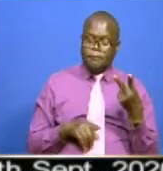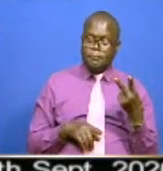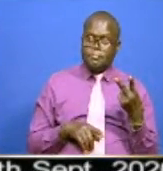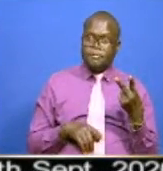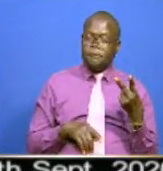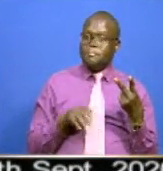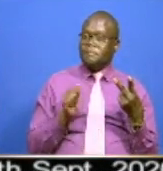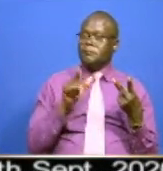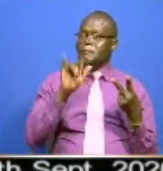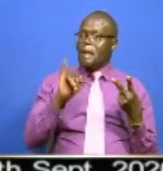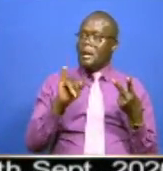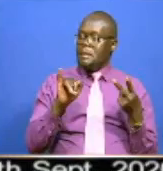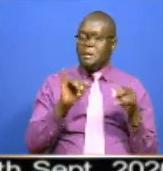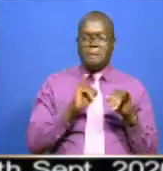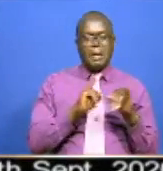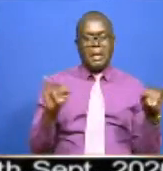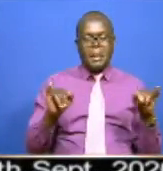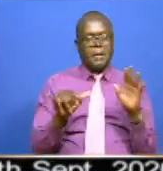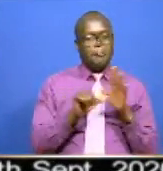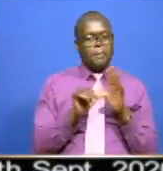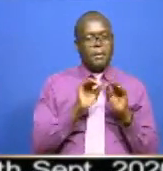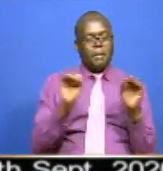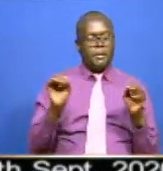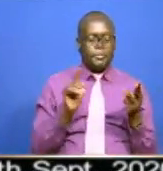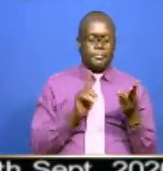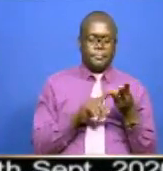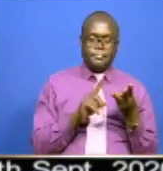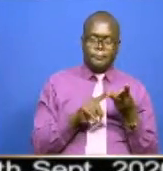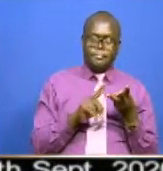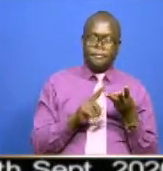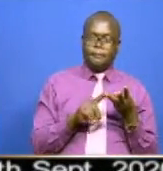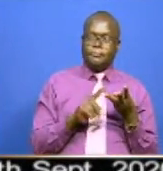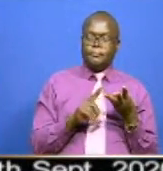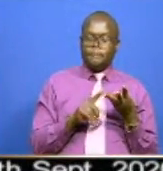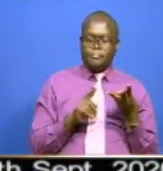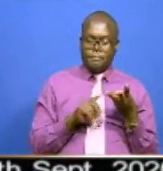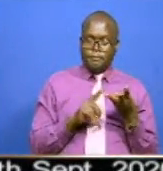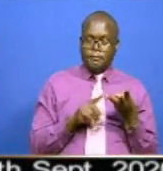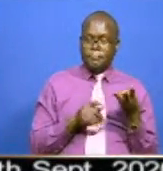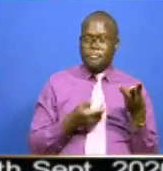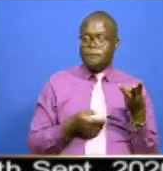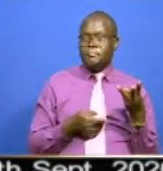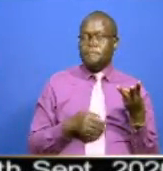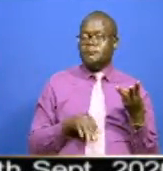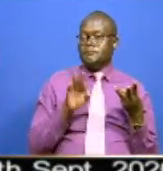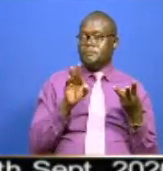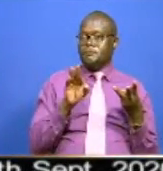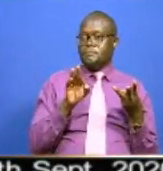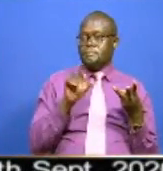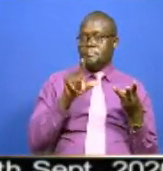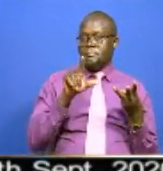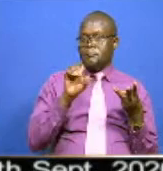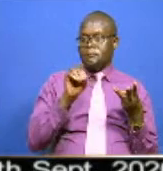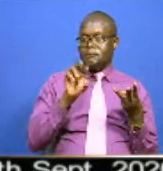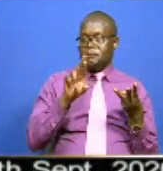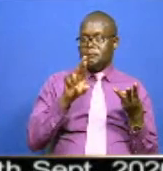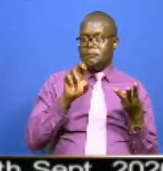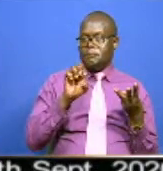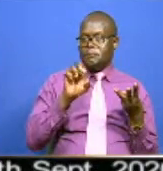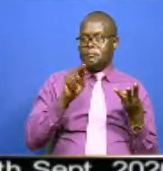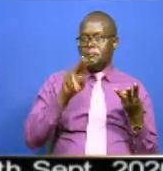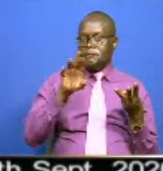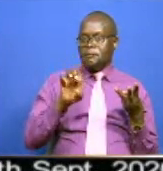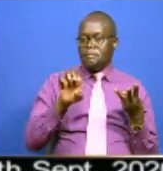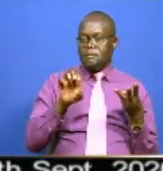Mr. Ali Abdurahi Suaru, and Ms. Florence Tabu